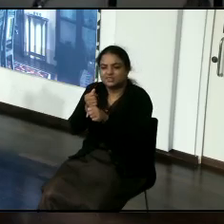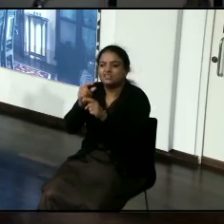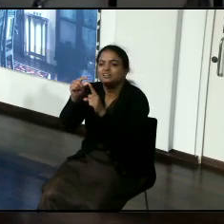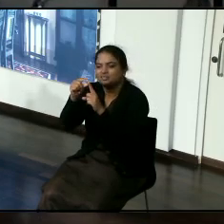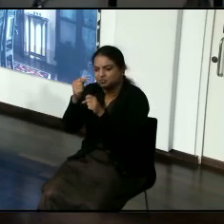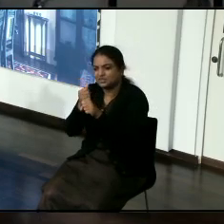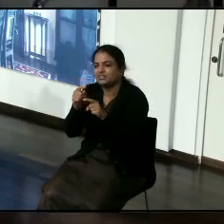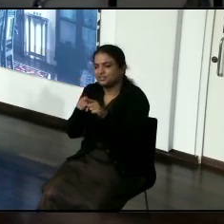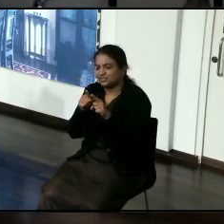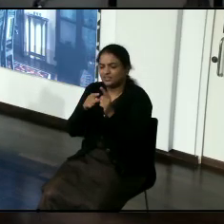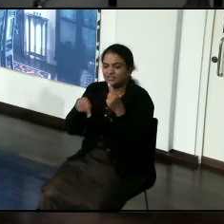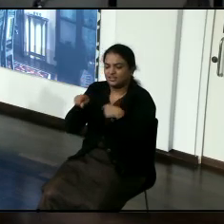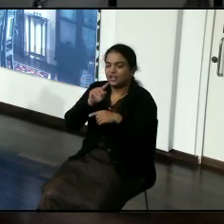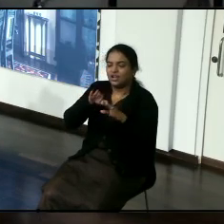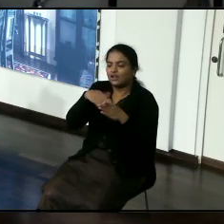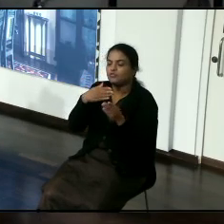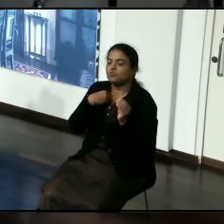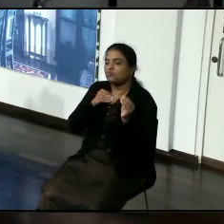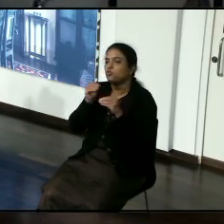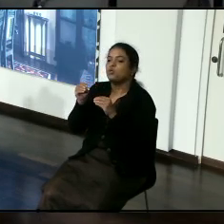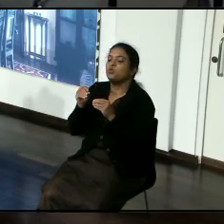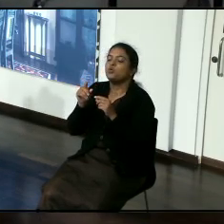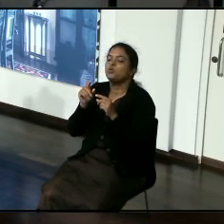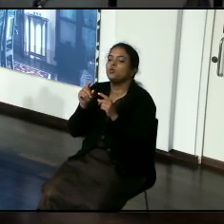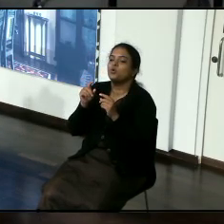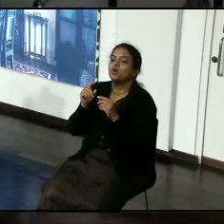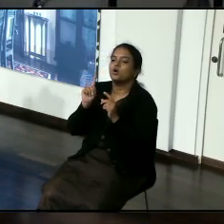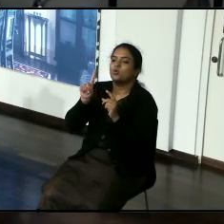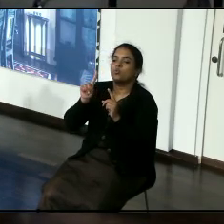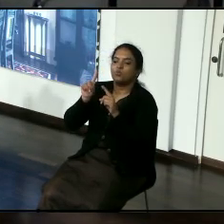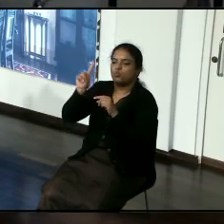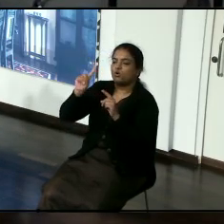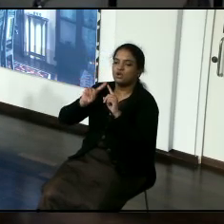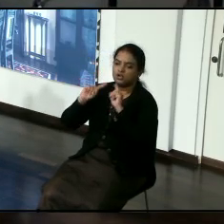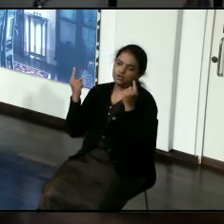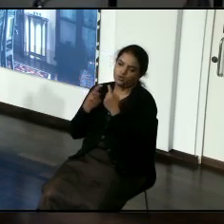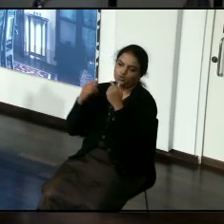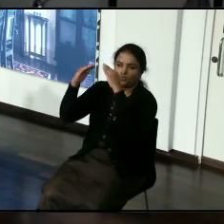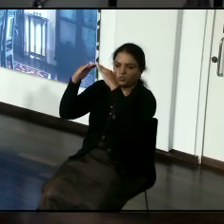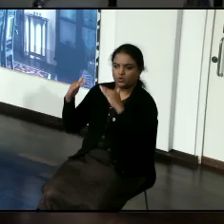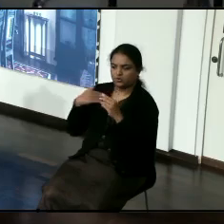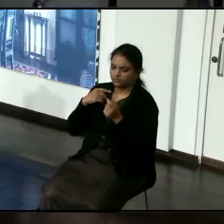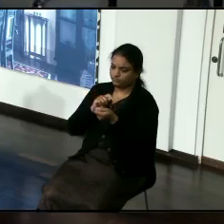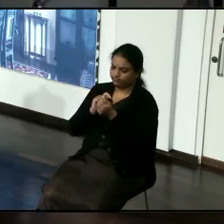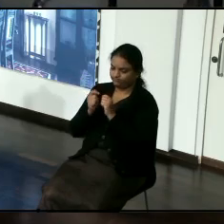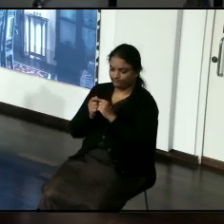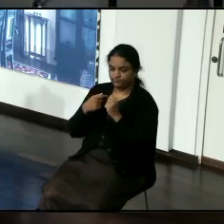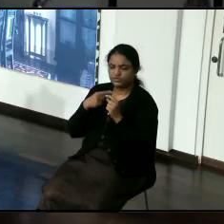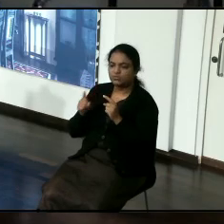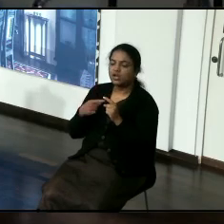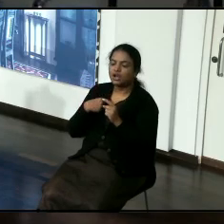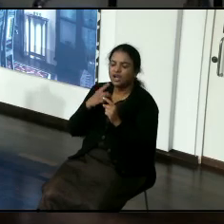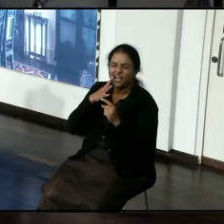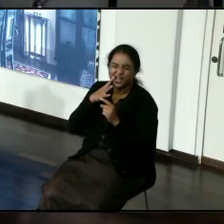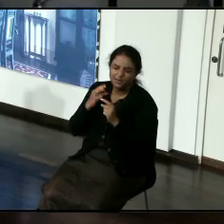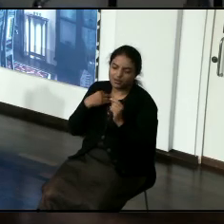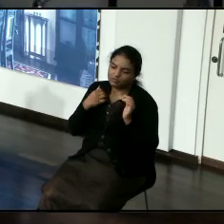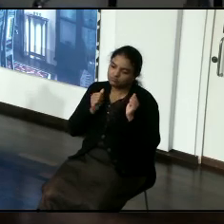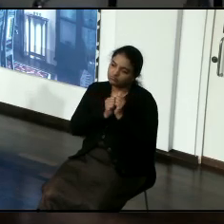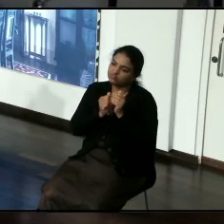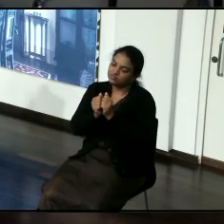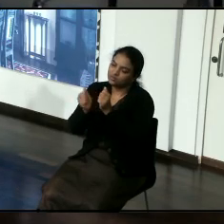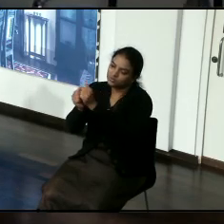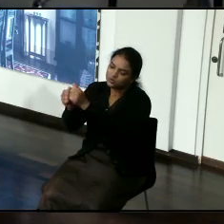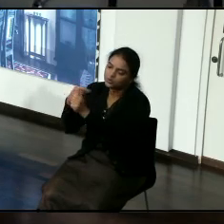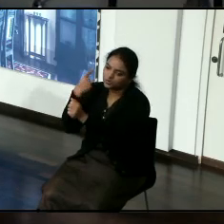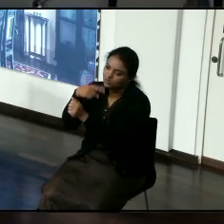then to a 1 BHK. I had almost nothing. But the only consistent thing was books. So where the books are, that's where